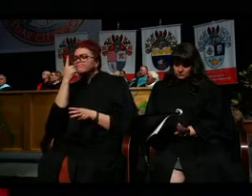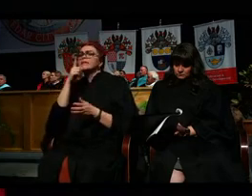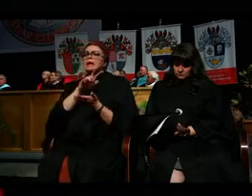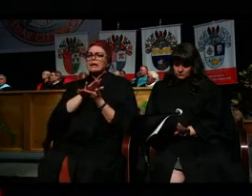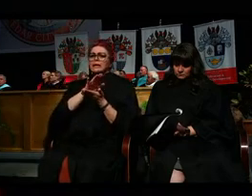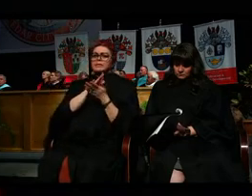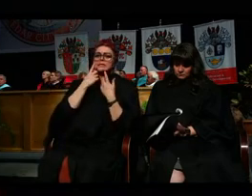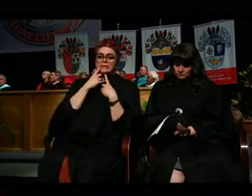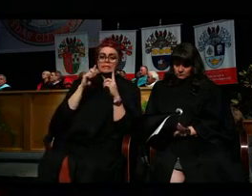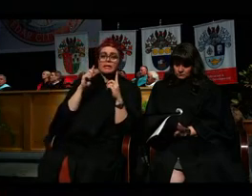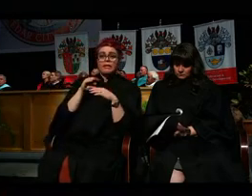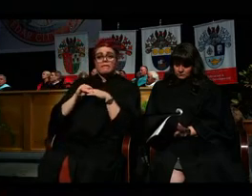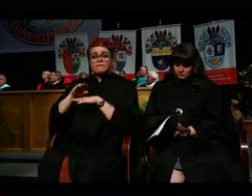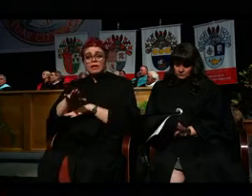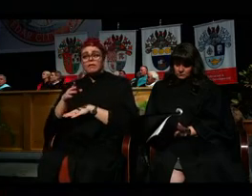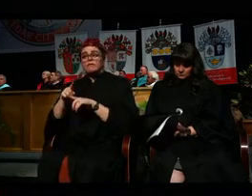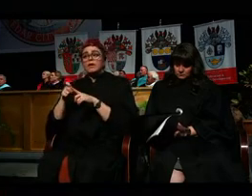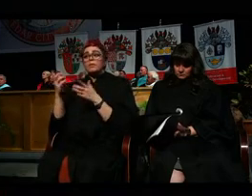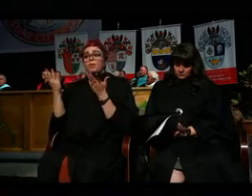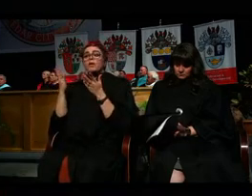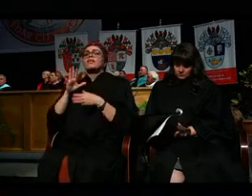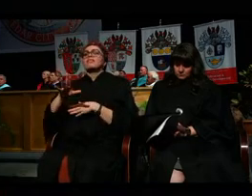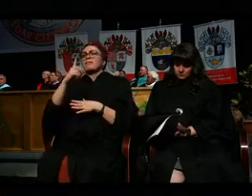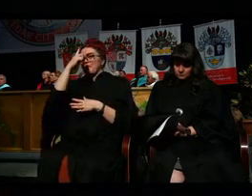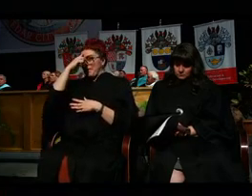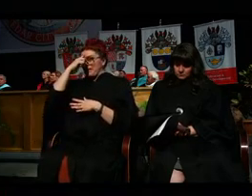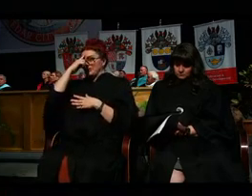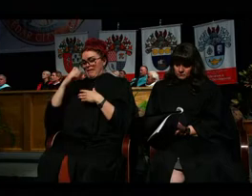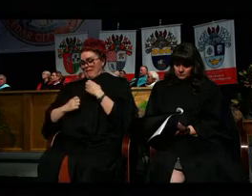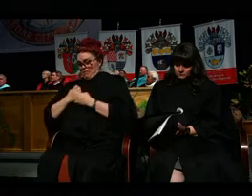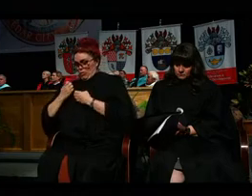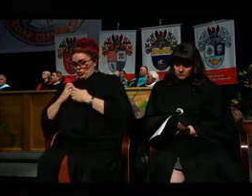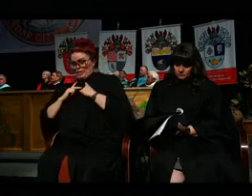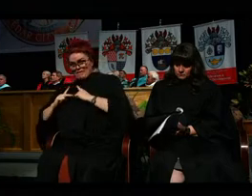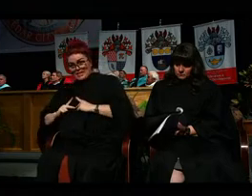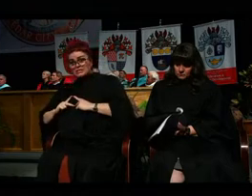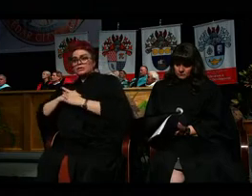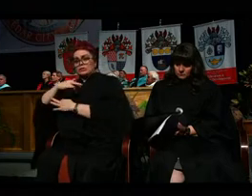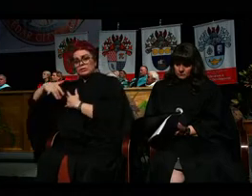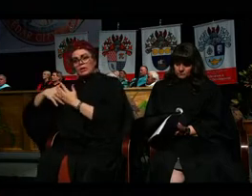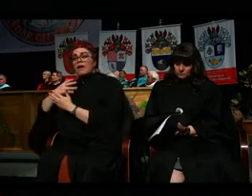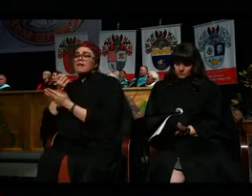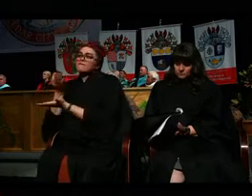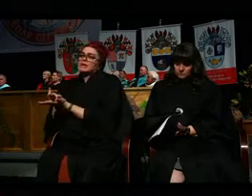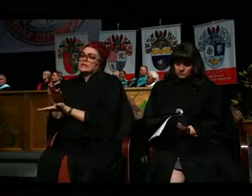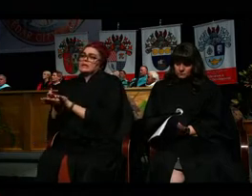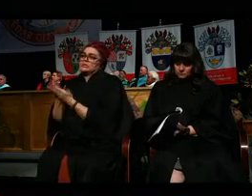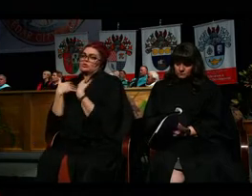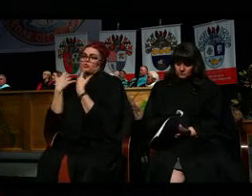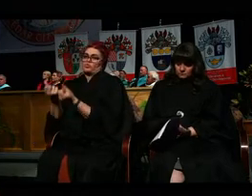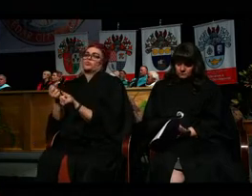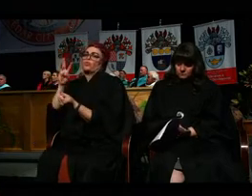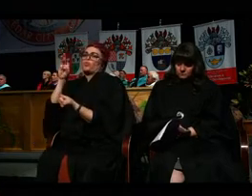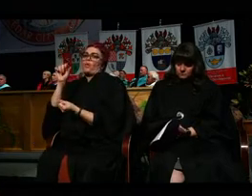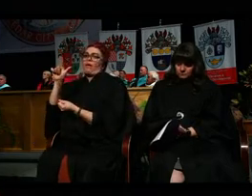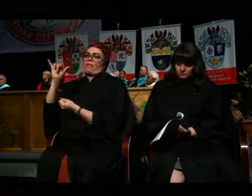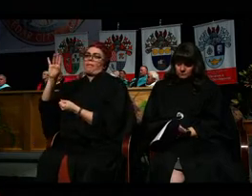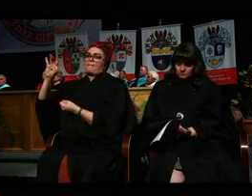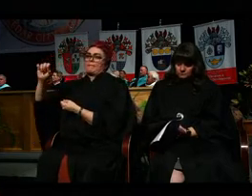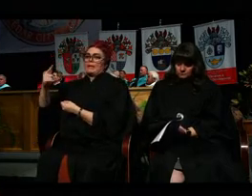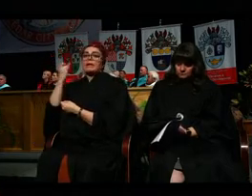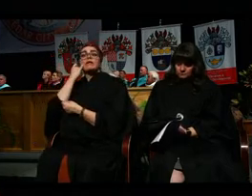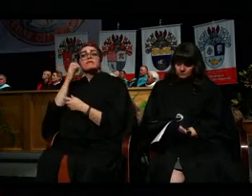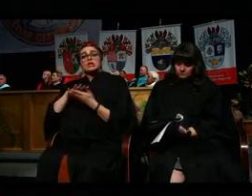is significantly impacted by their mental, emotional, physical, social, and financial well-being. A student who is